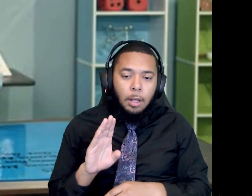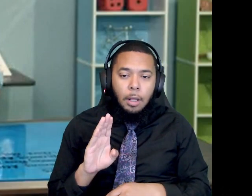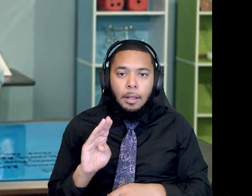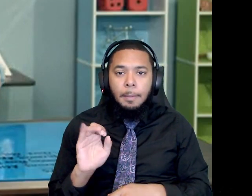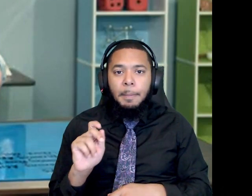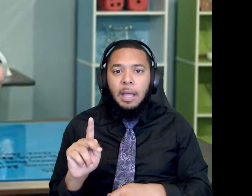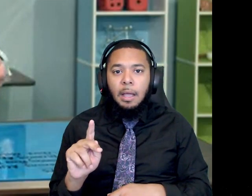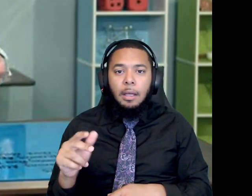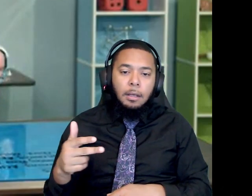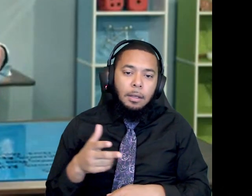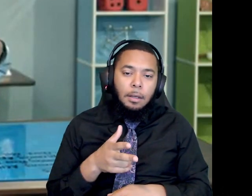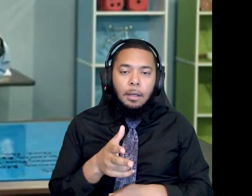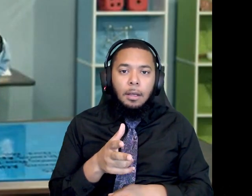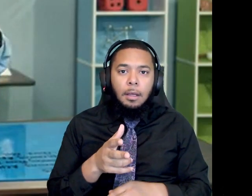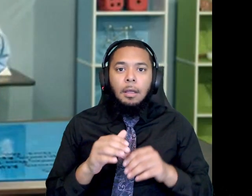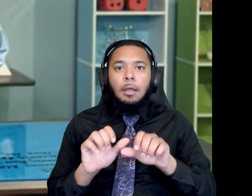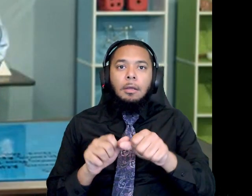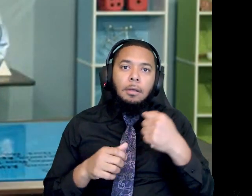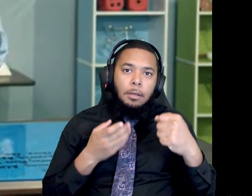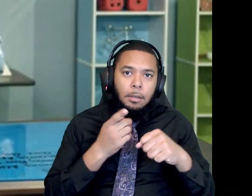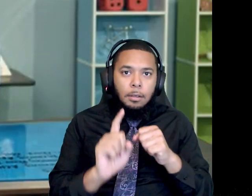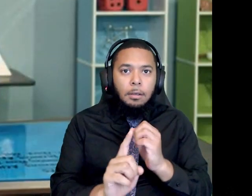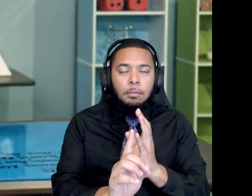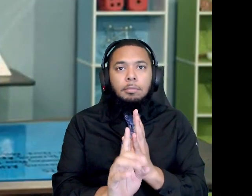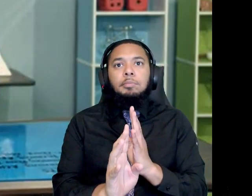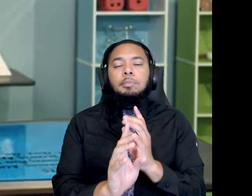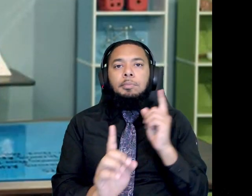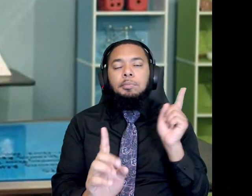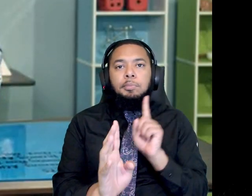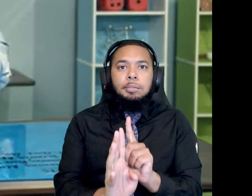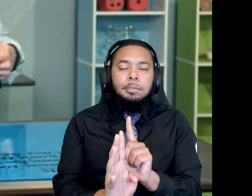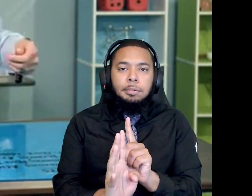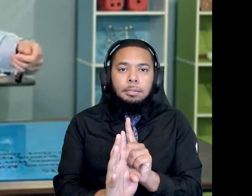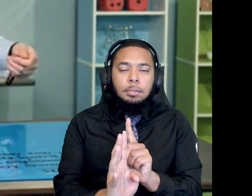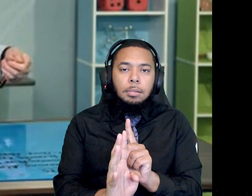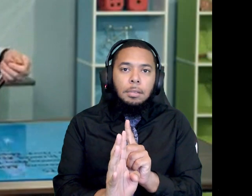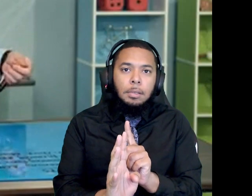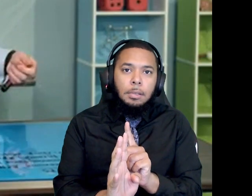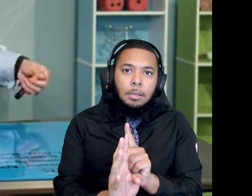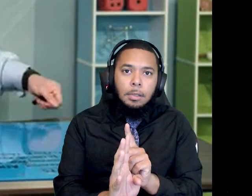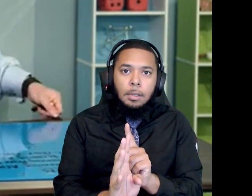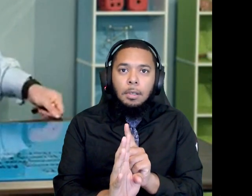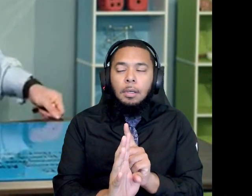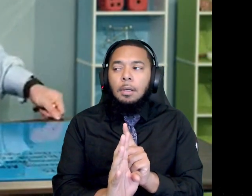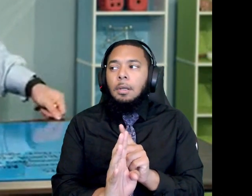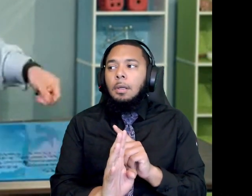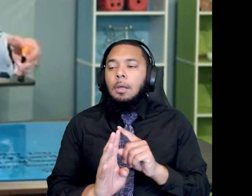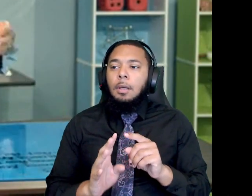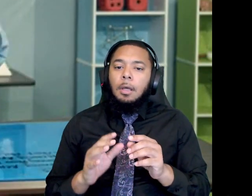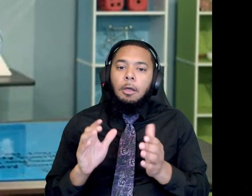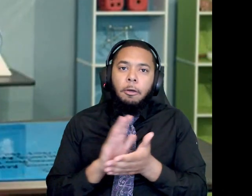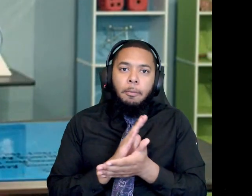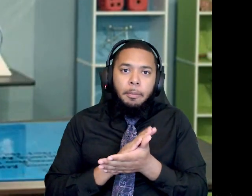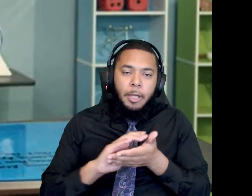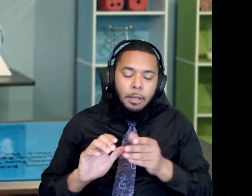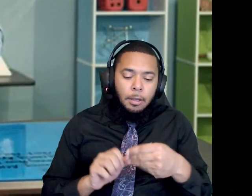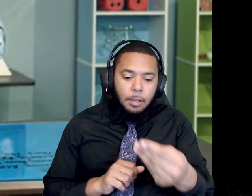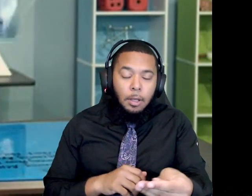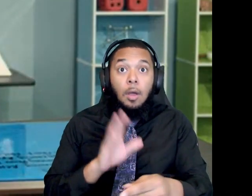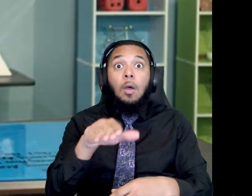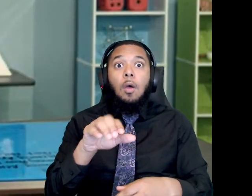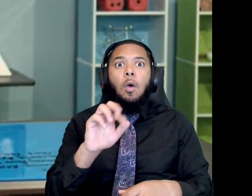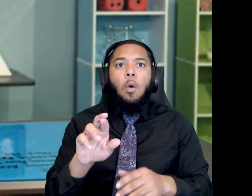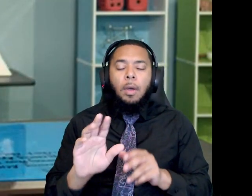standing in line, and then handing somebody a check, or going through the drive-through and seeing the little tube